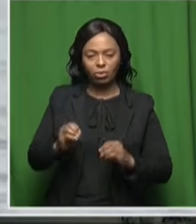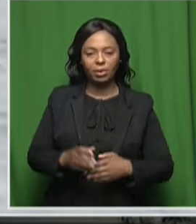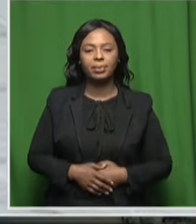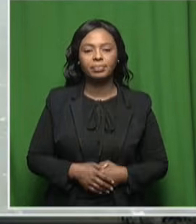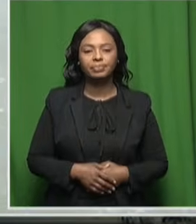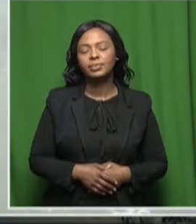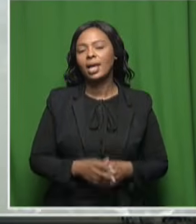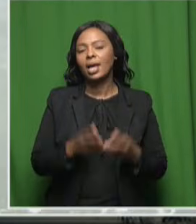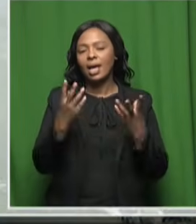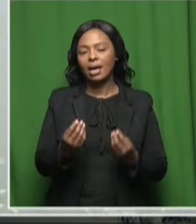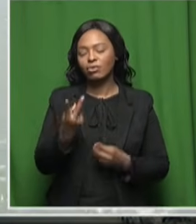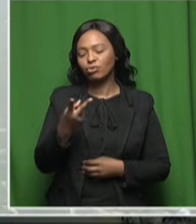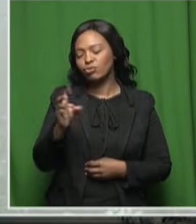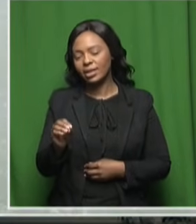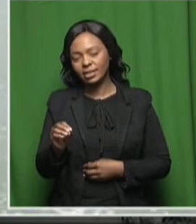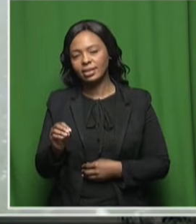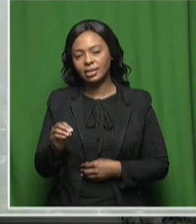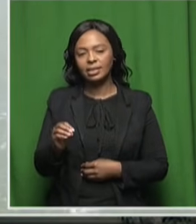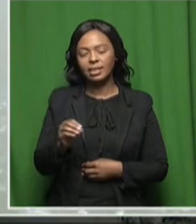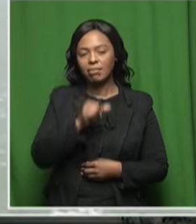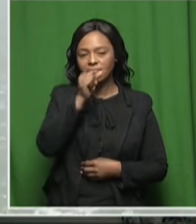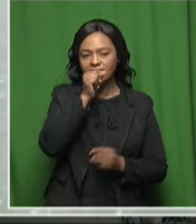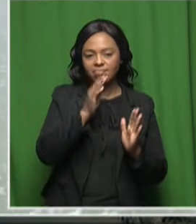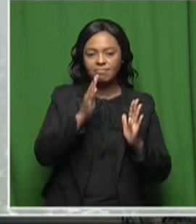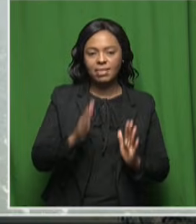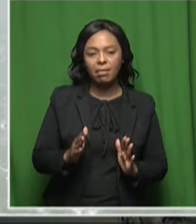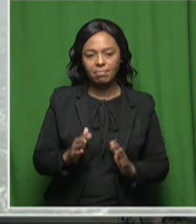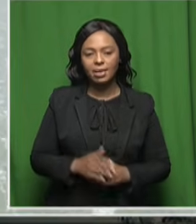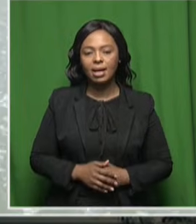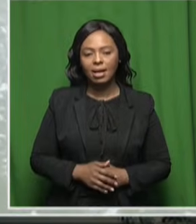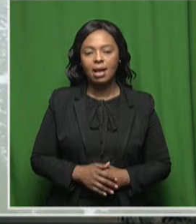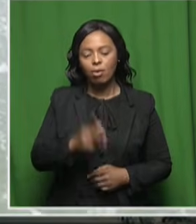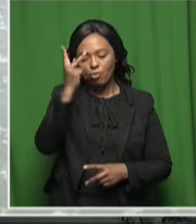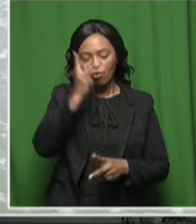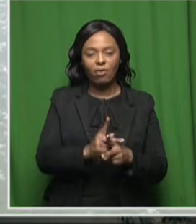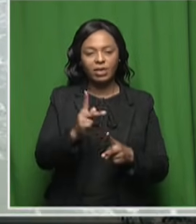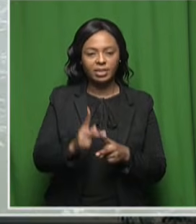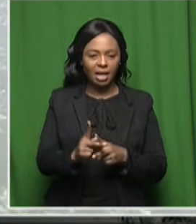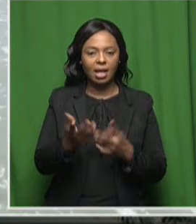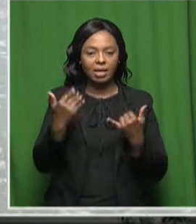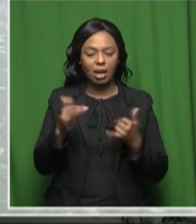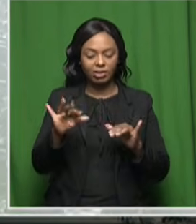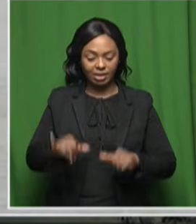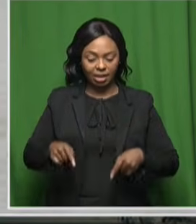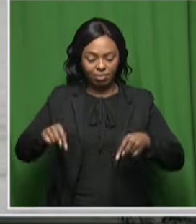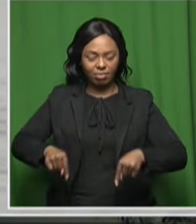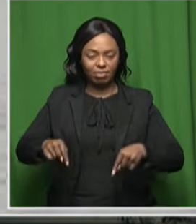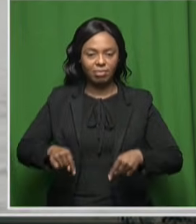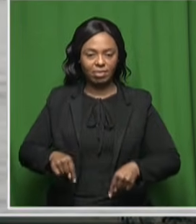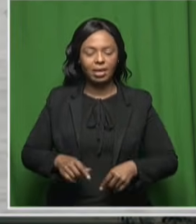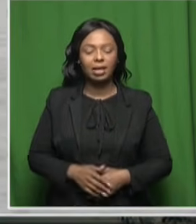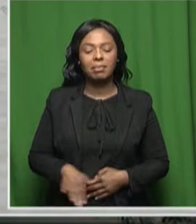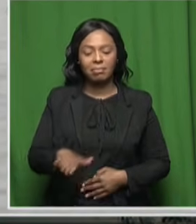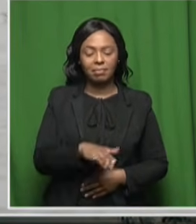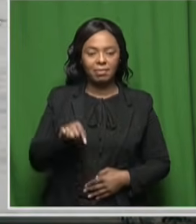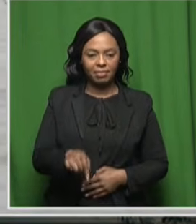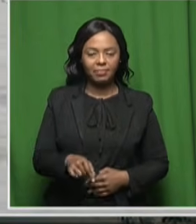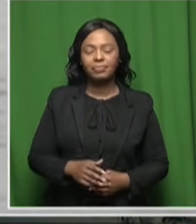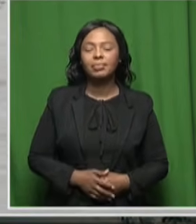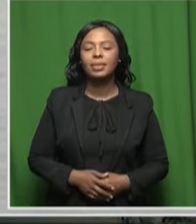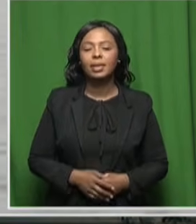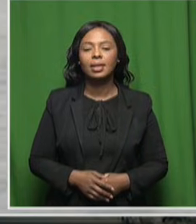about 20 plus artists that live, like professional artists that live in the small town of Porterville.